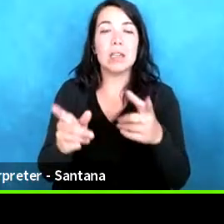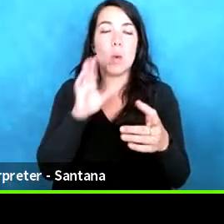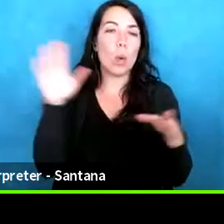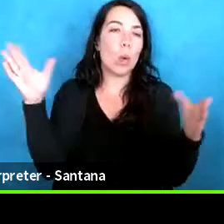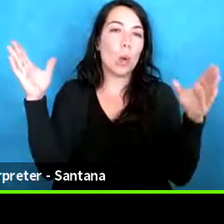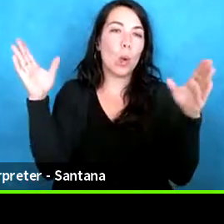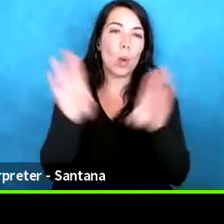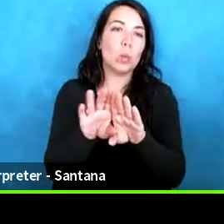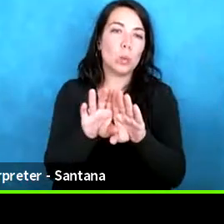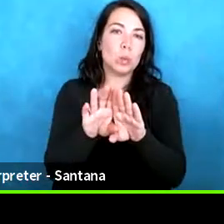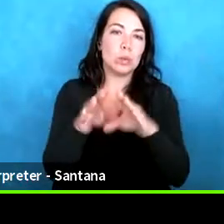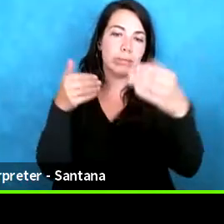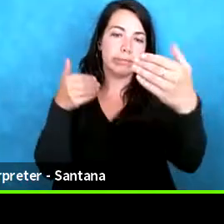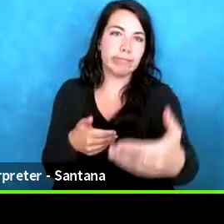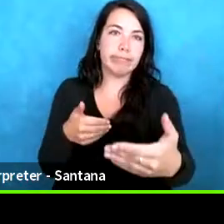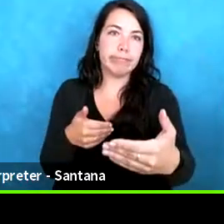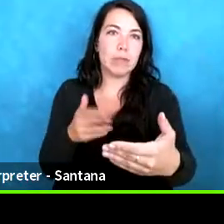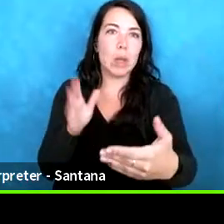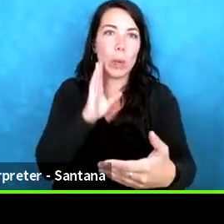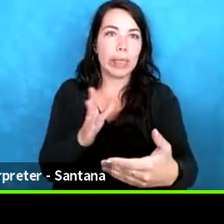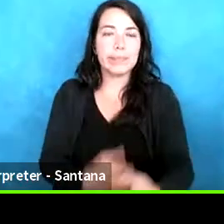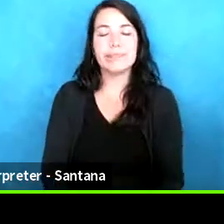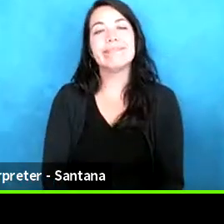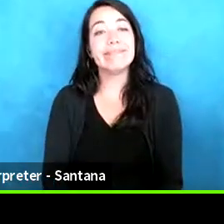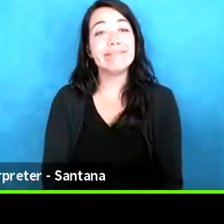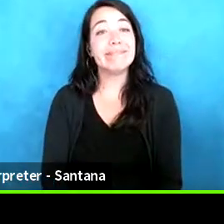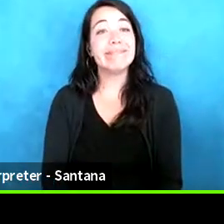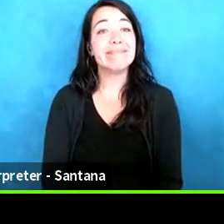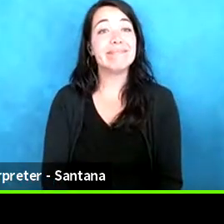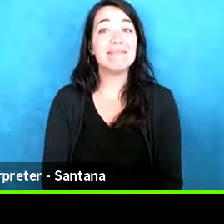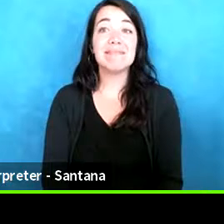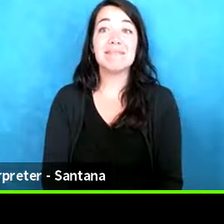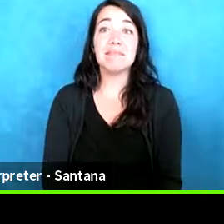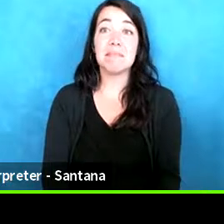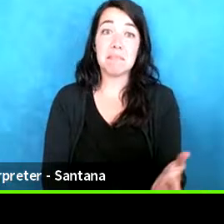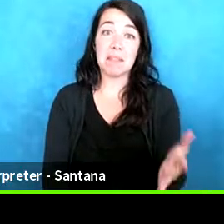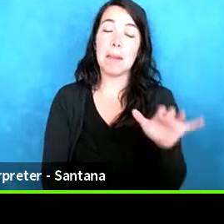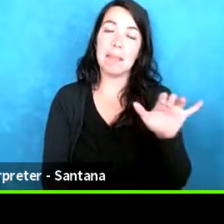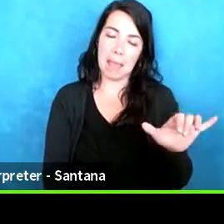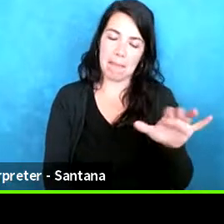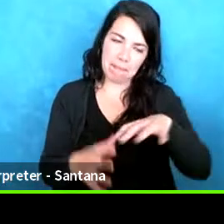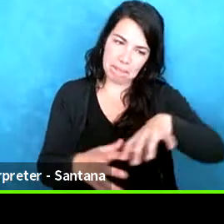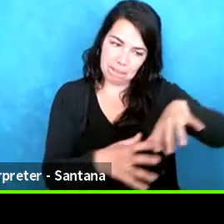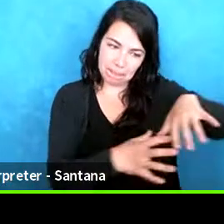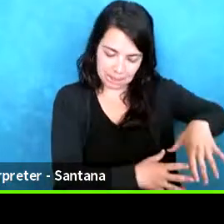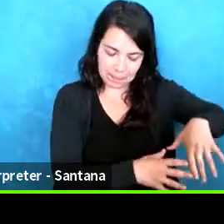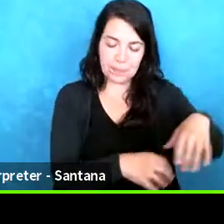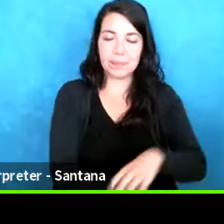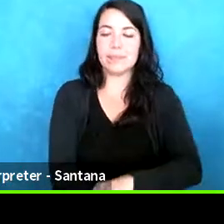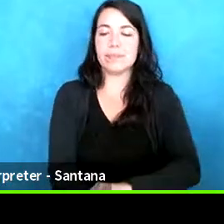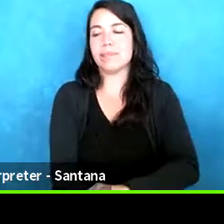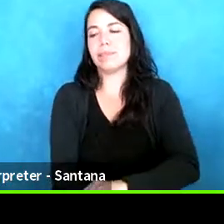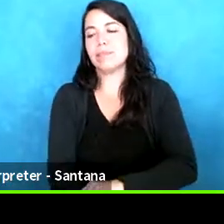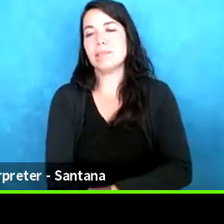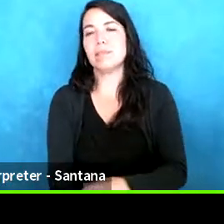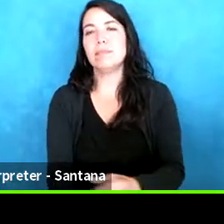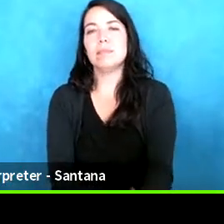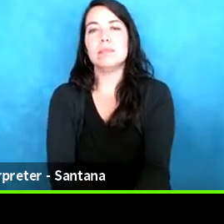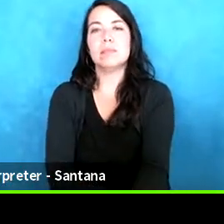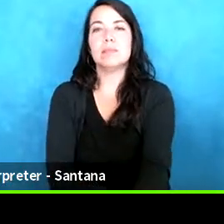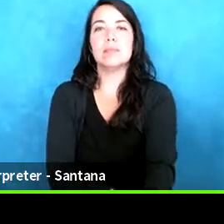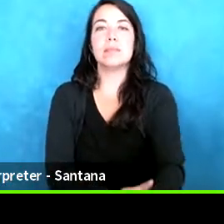point. With that said, I'll continue with other items. I want to recognize that with the New Mexico